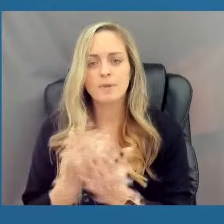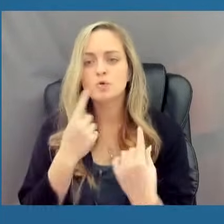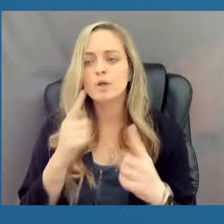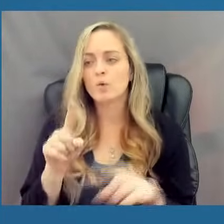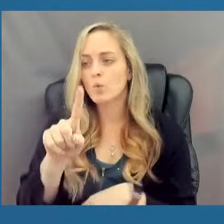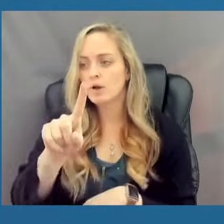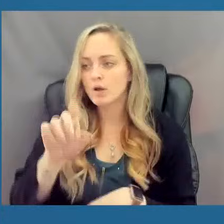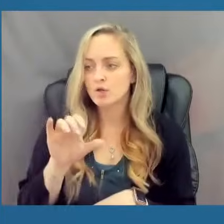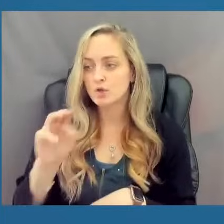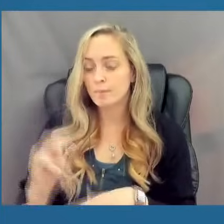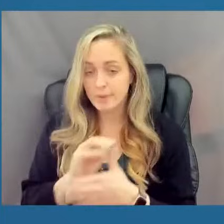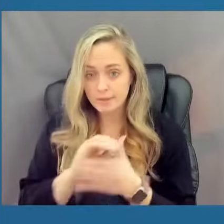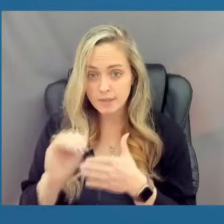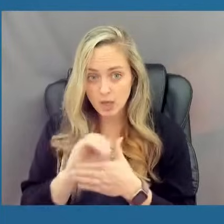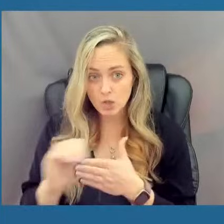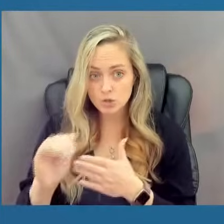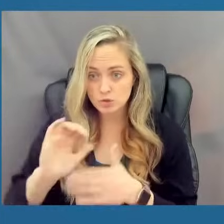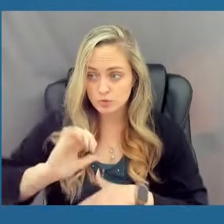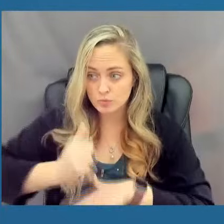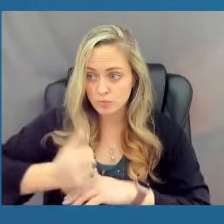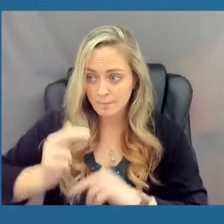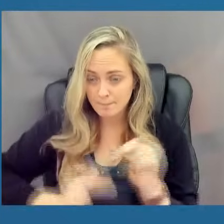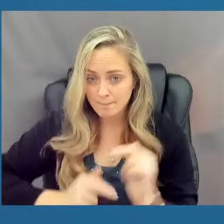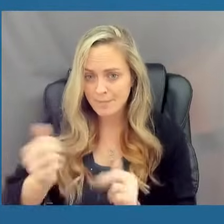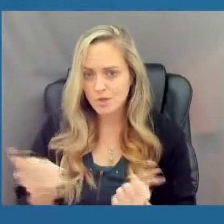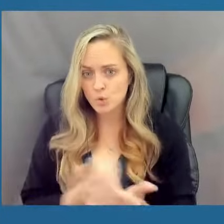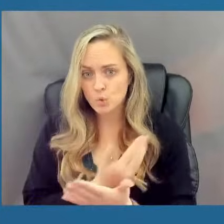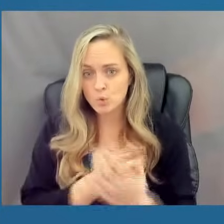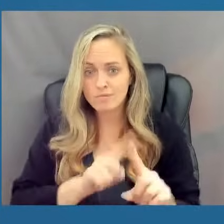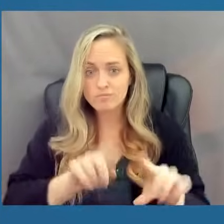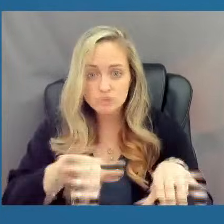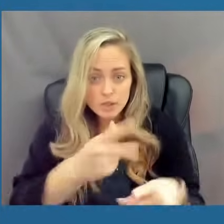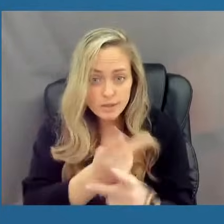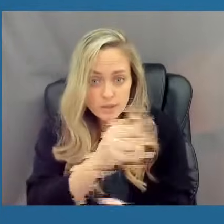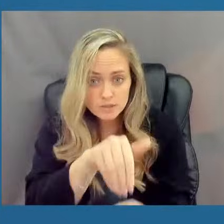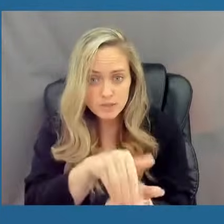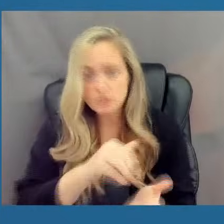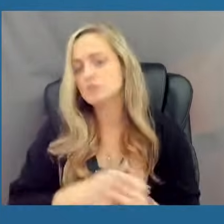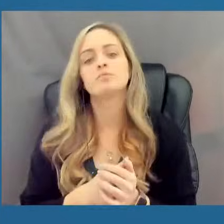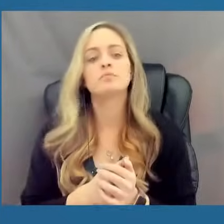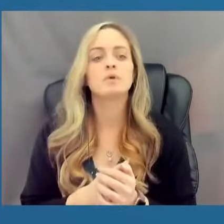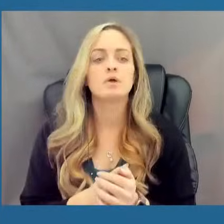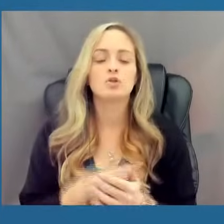million to open hundreds of new child care centers. So we really did lay the